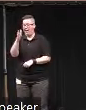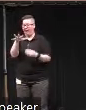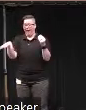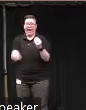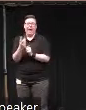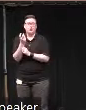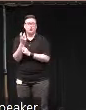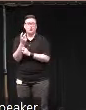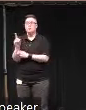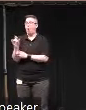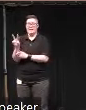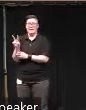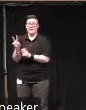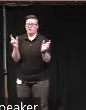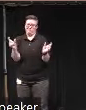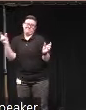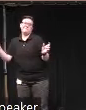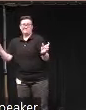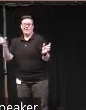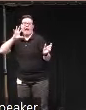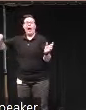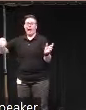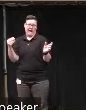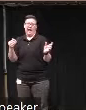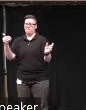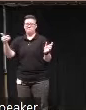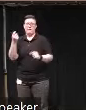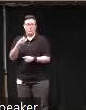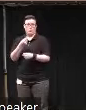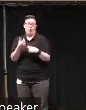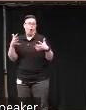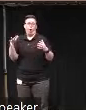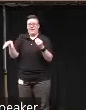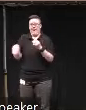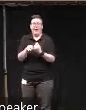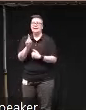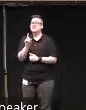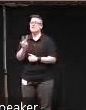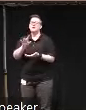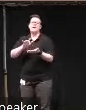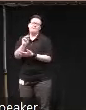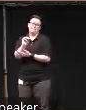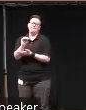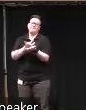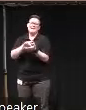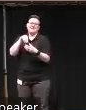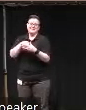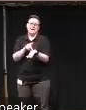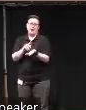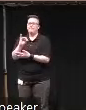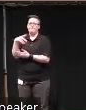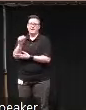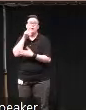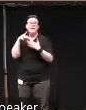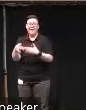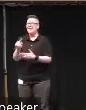more divisions in the next couple of years. We have already added the Division of Medicine in Psychiatry, led by